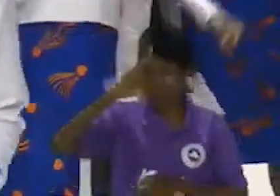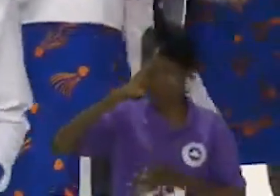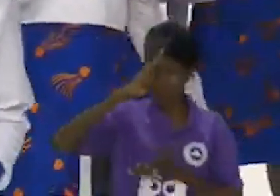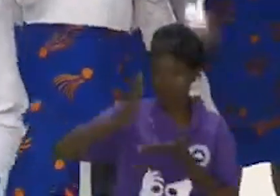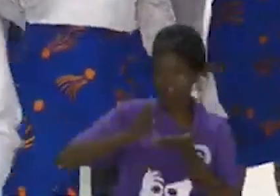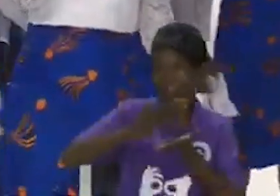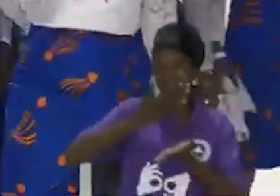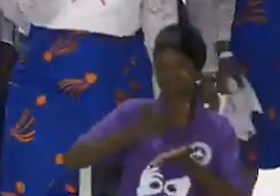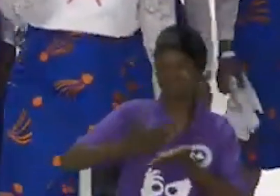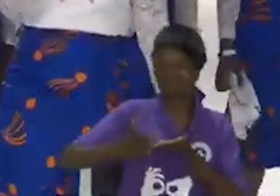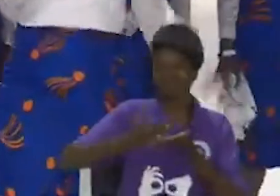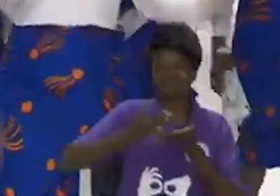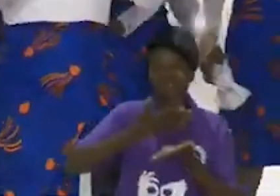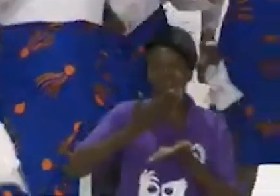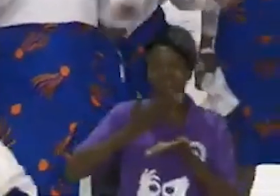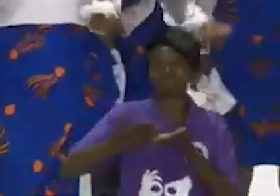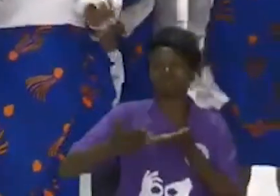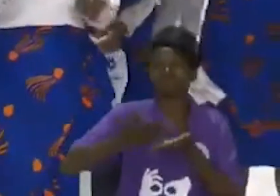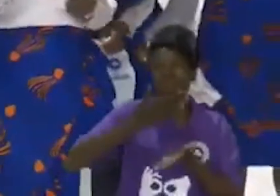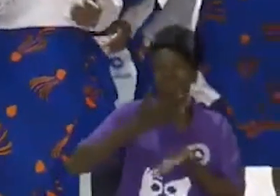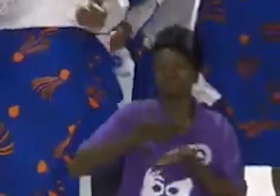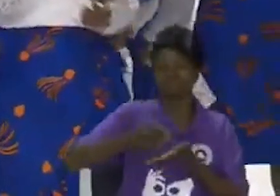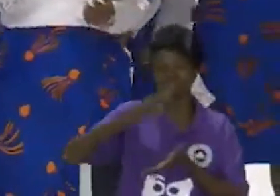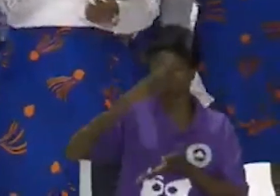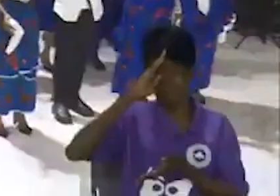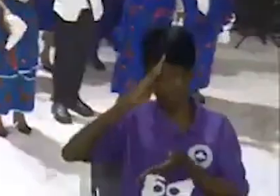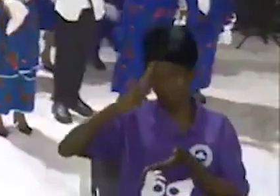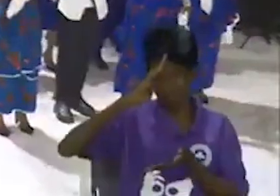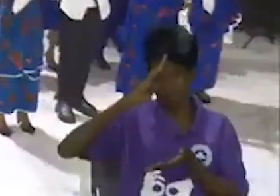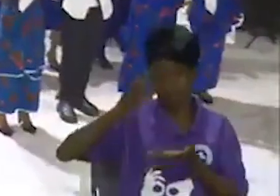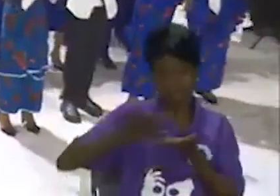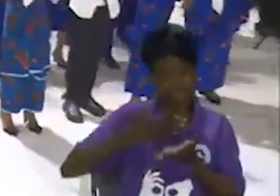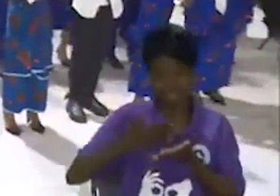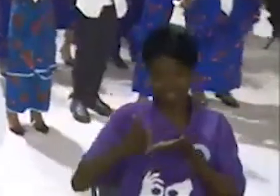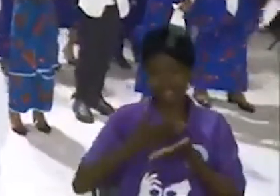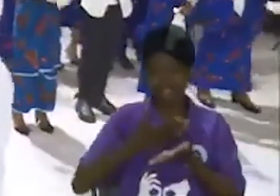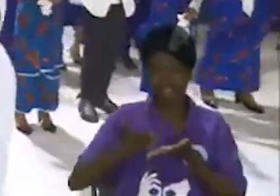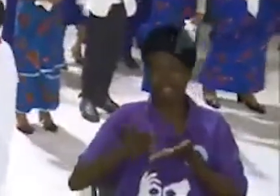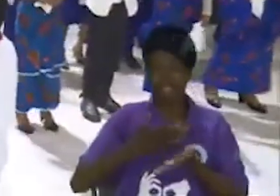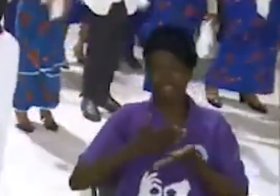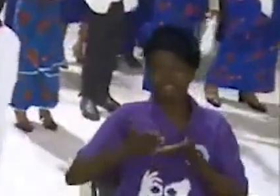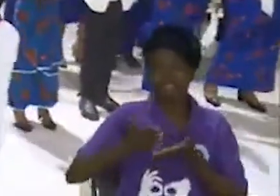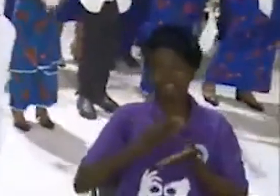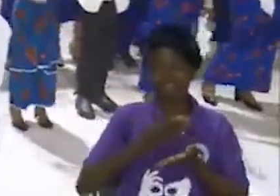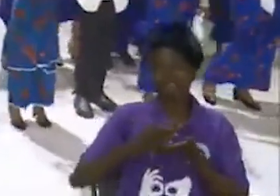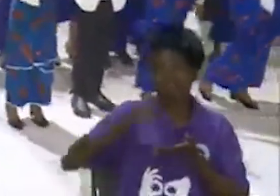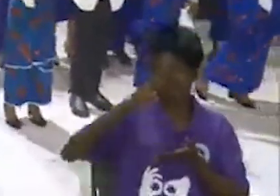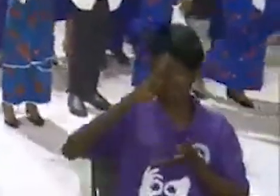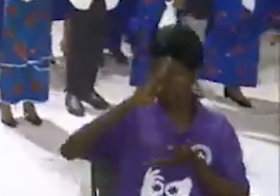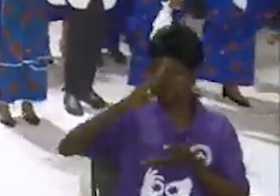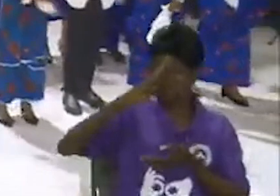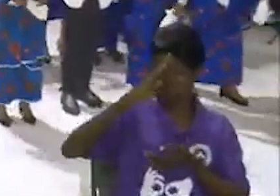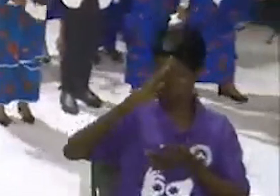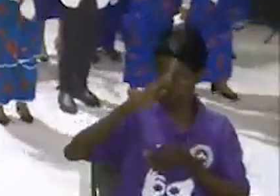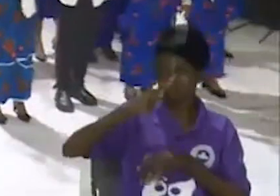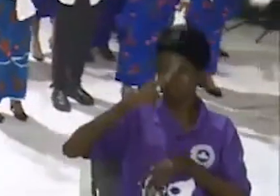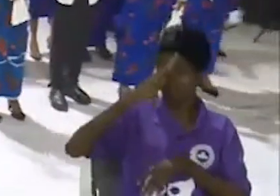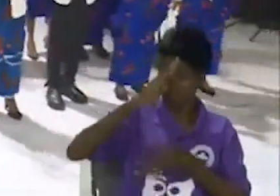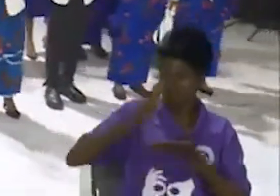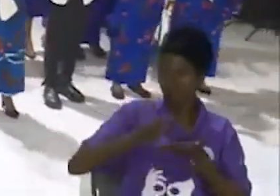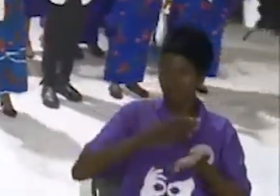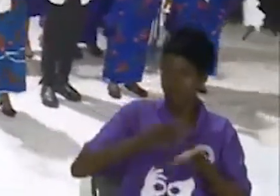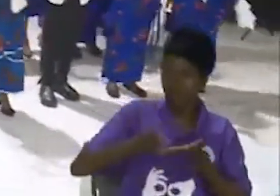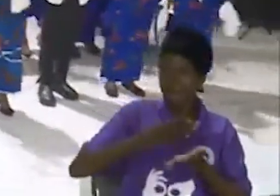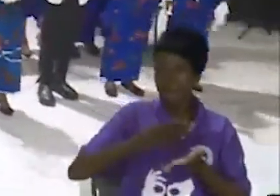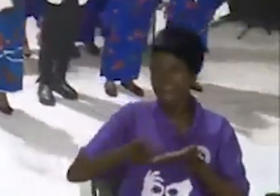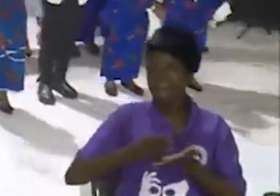Master of the spirits, head of all principalities and powers, Ebu Medike,